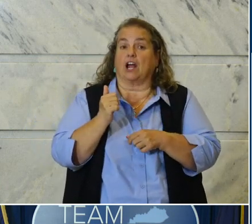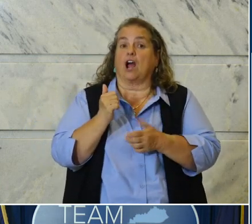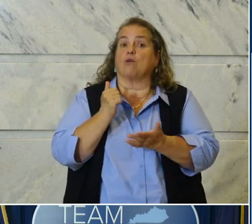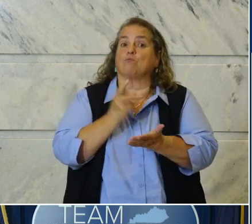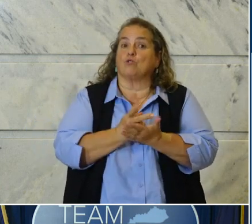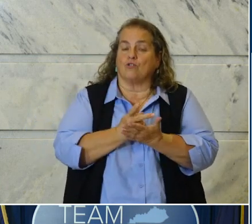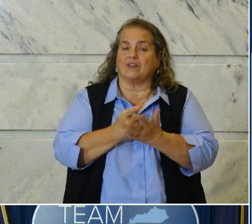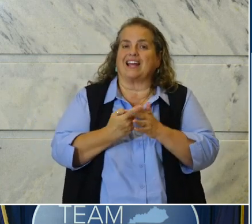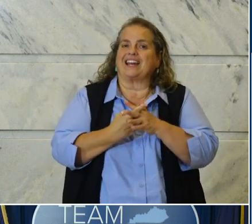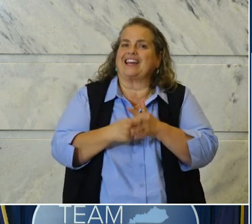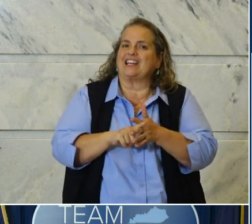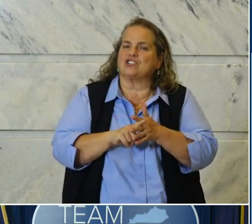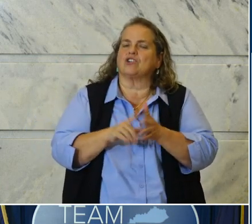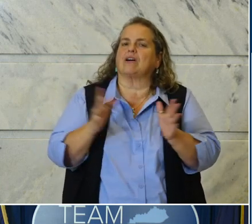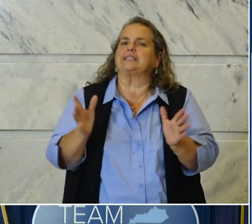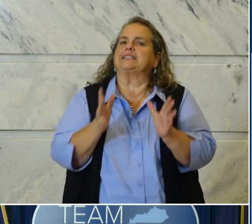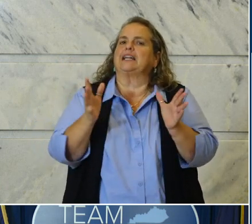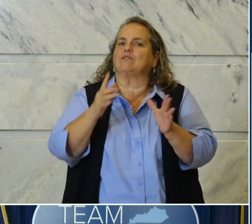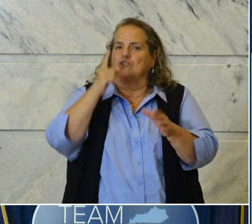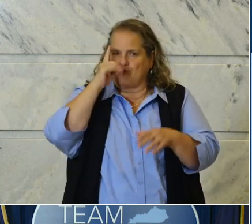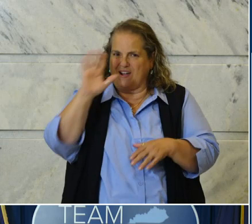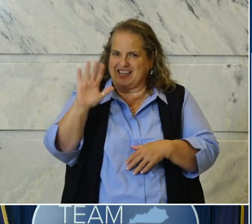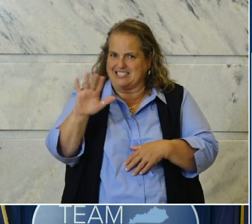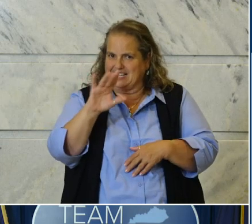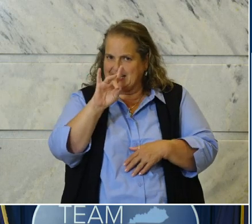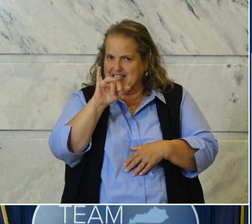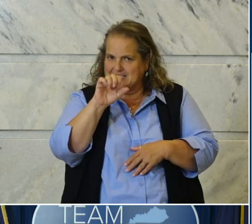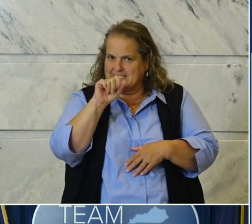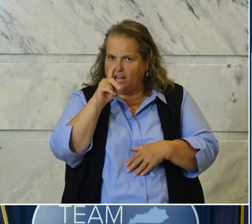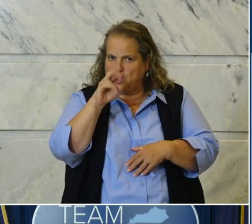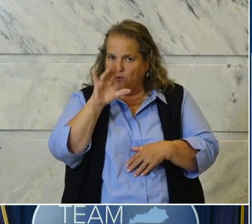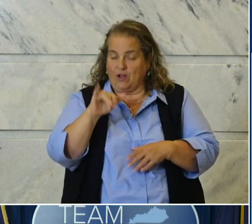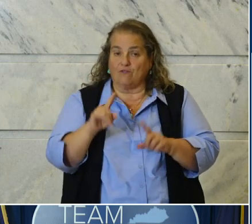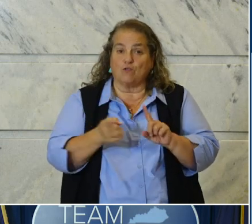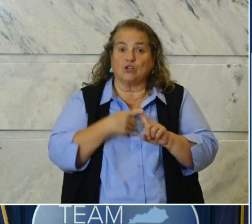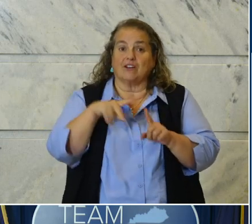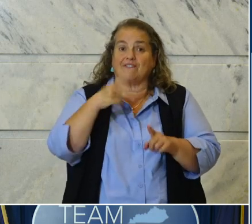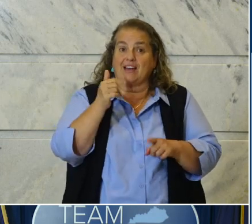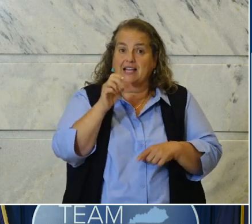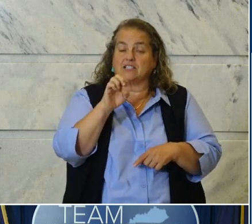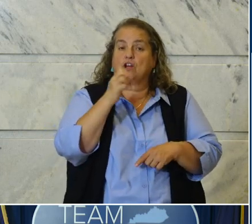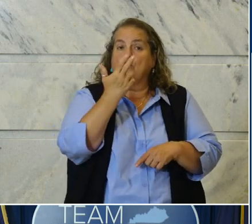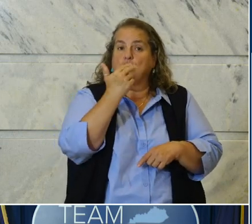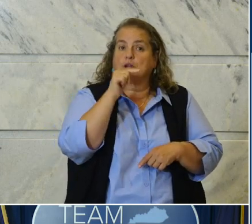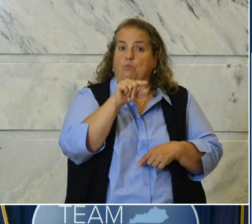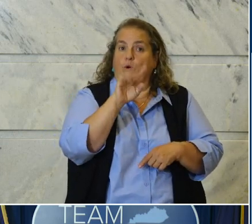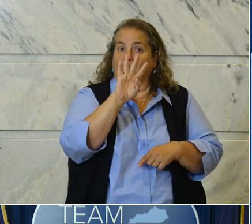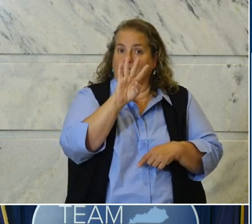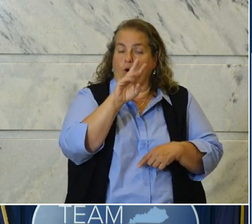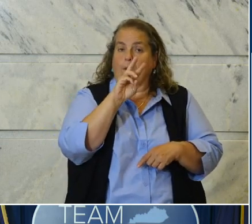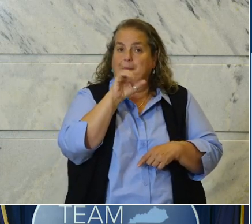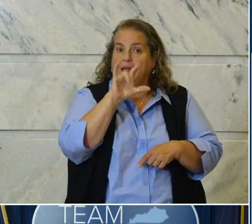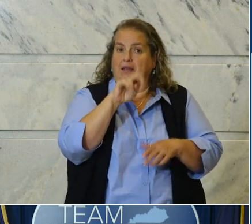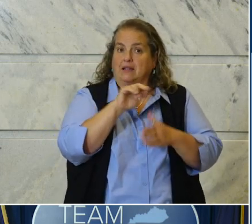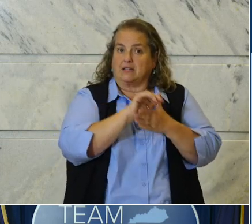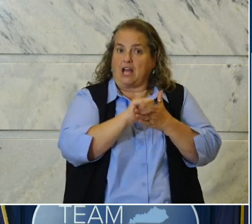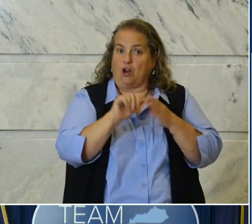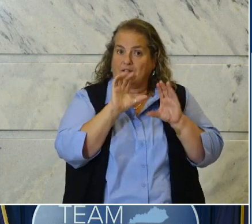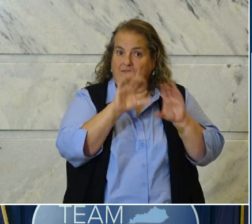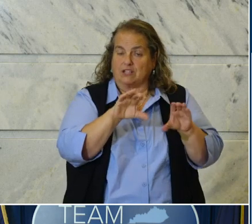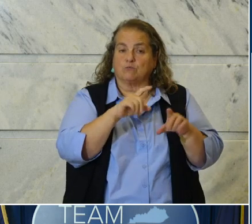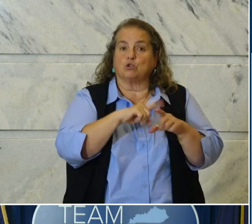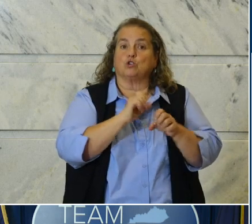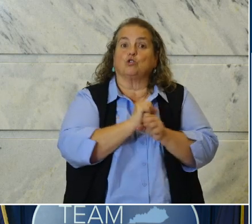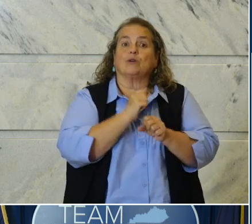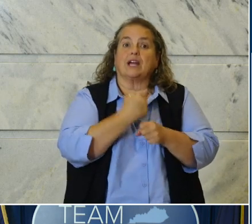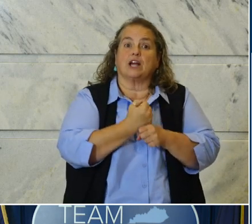for his distillery. That first phase includes a $13.4 million investment that promises to create 22